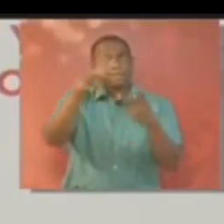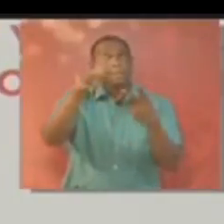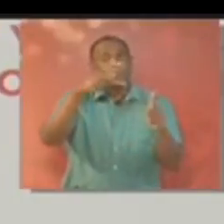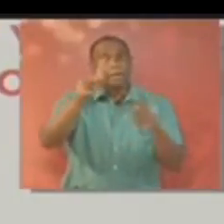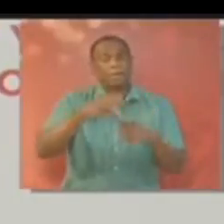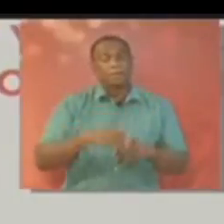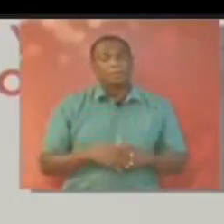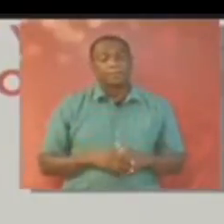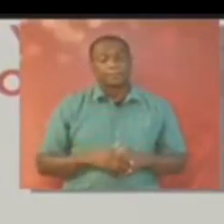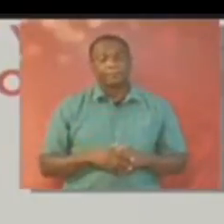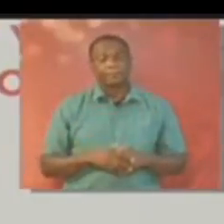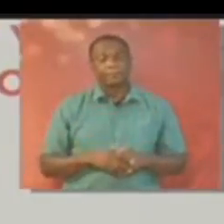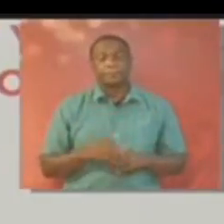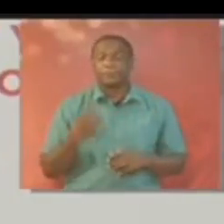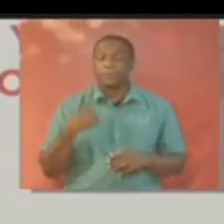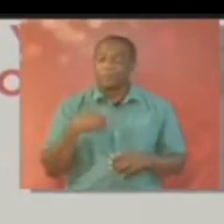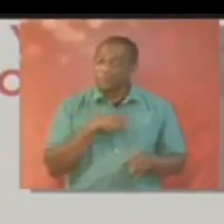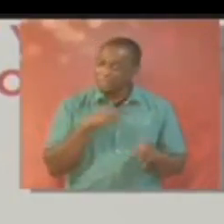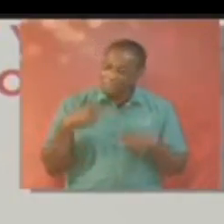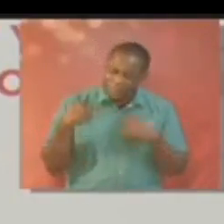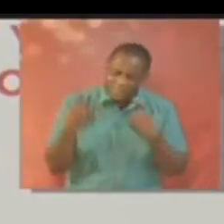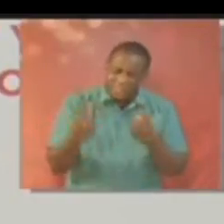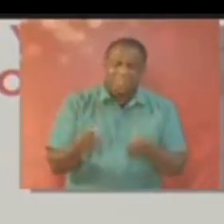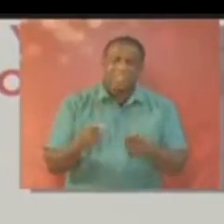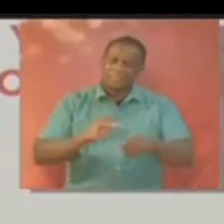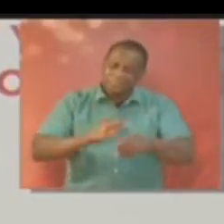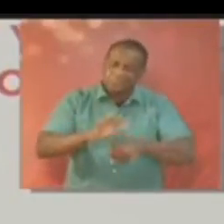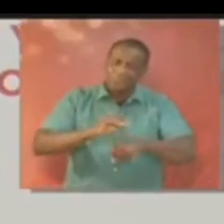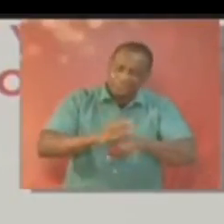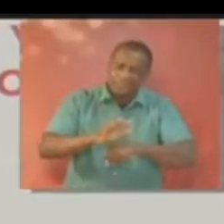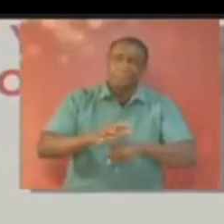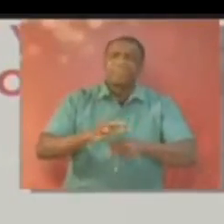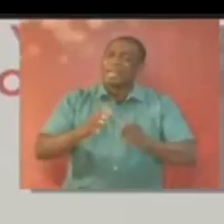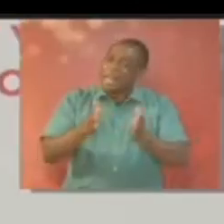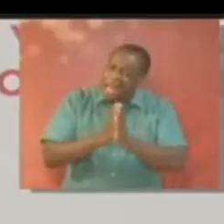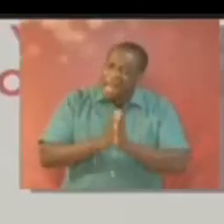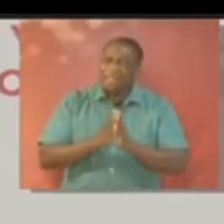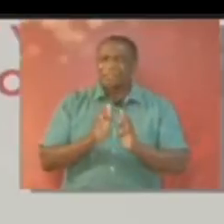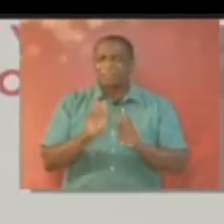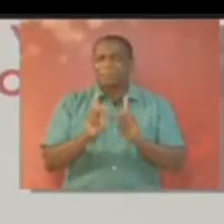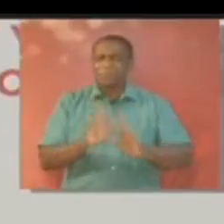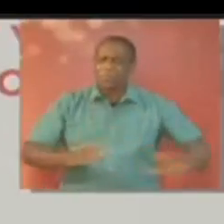We have been advising the population not to have gatherings